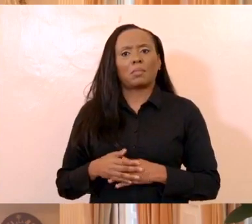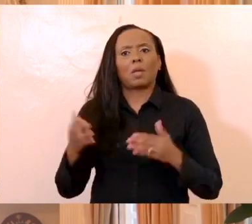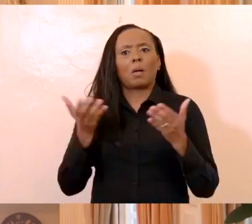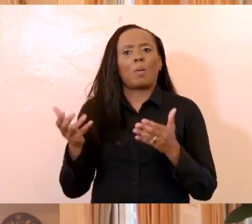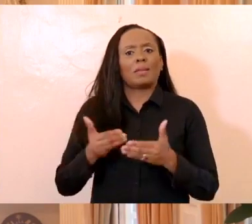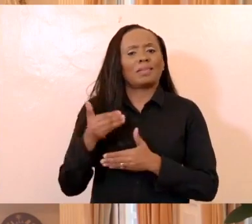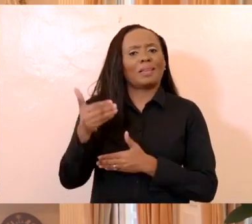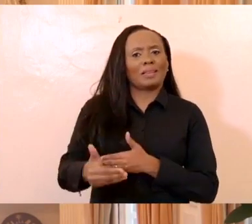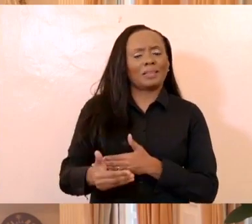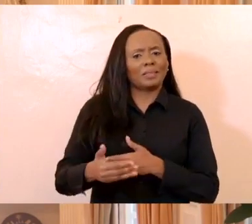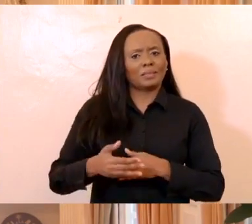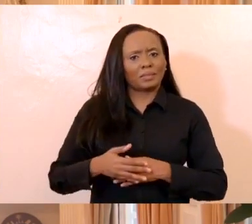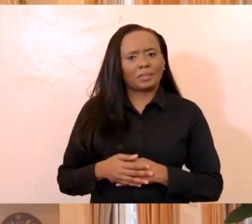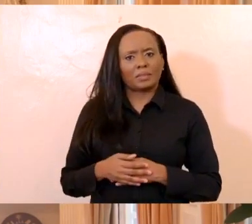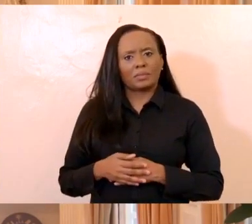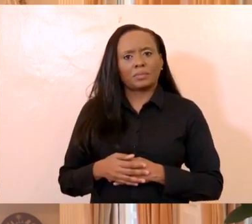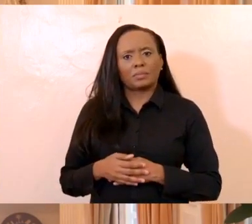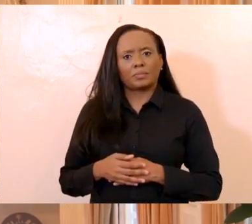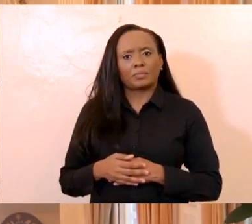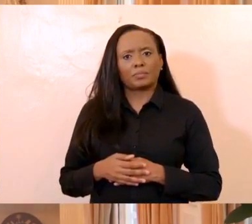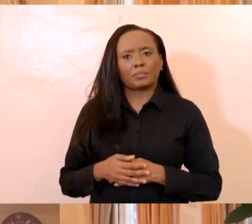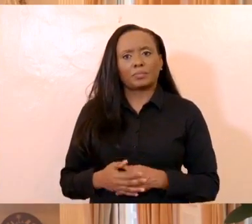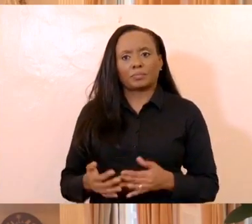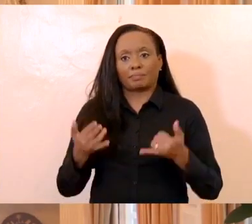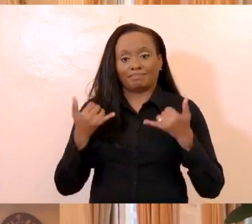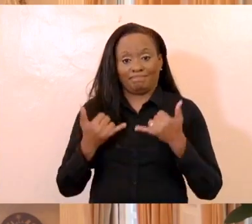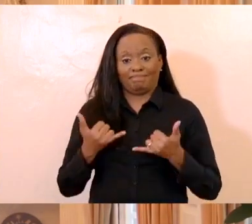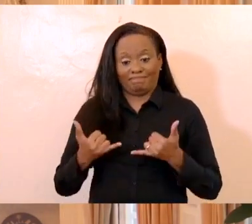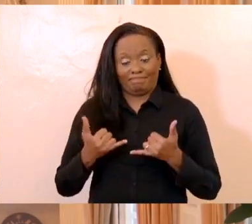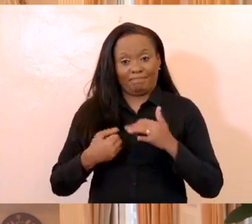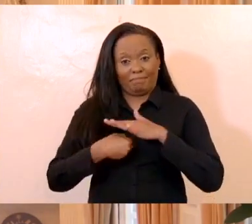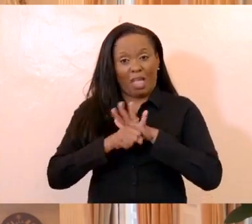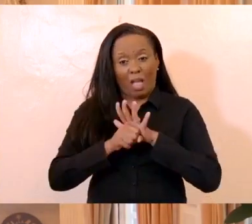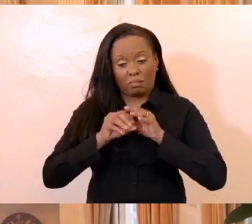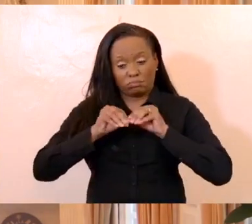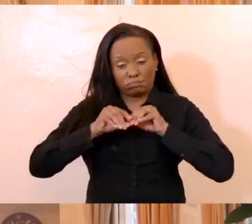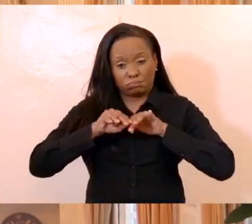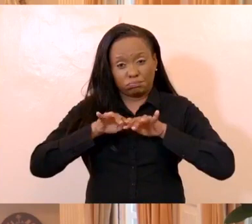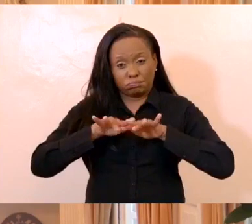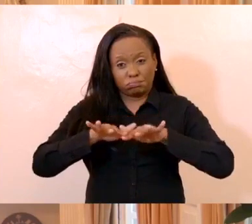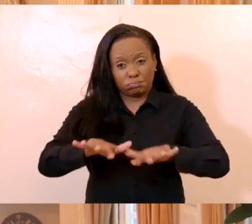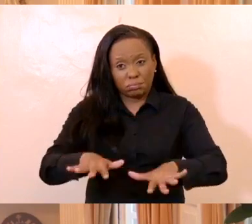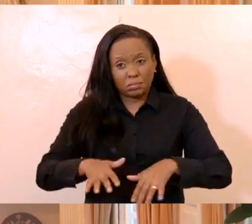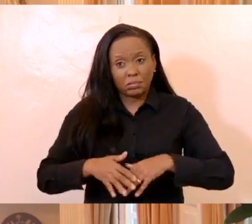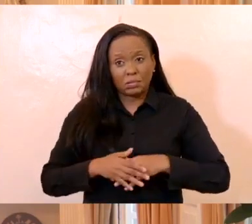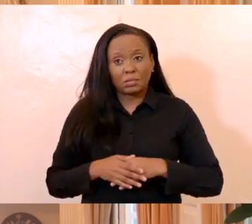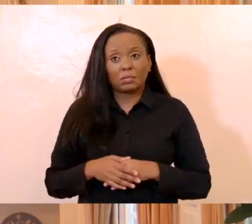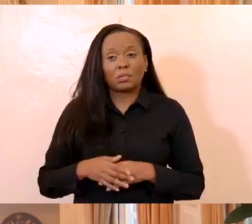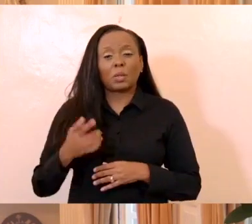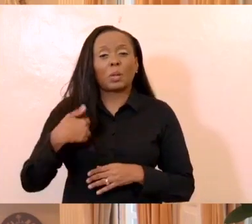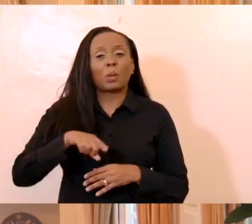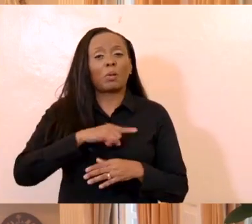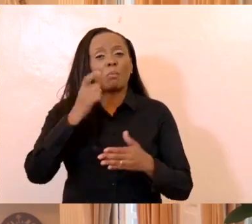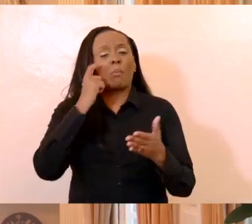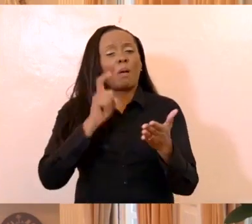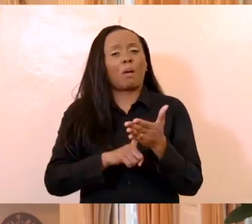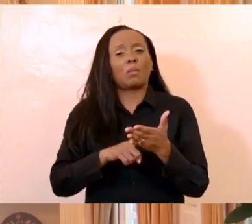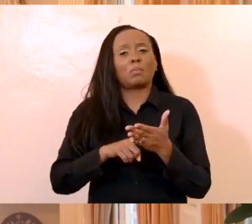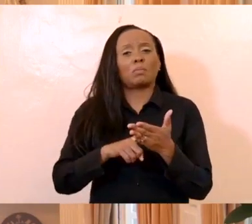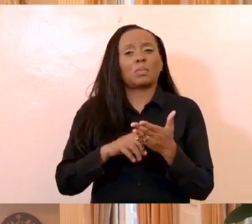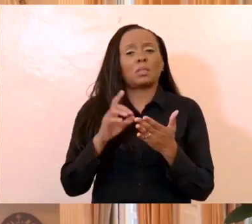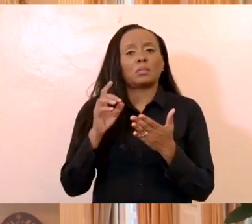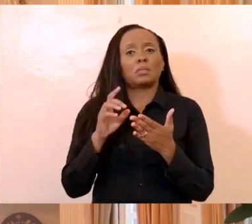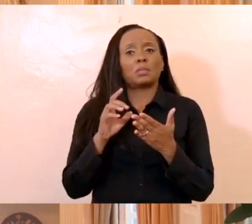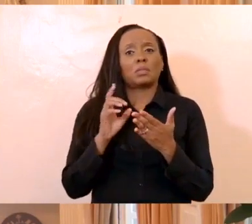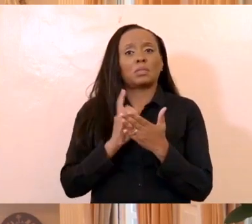here. The current outbreak, you would recall, was recognized on about the 30th or 31st of